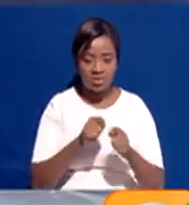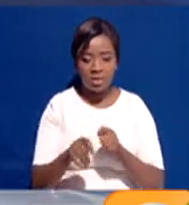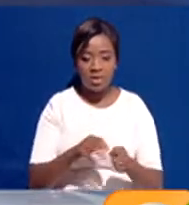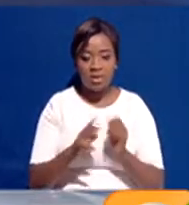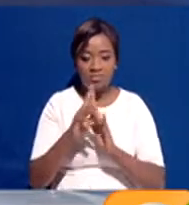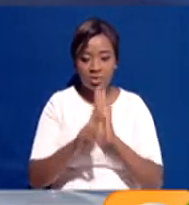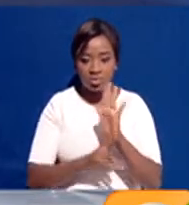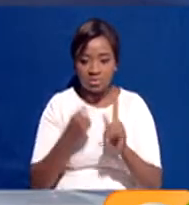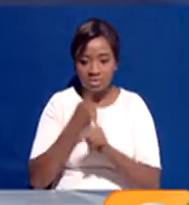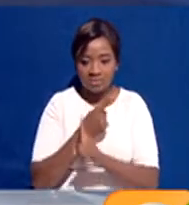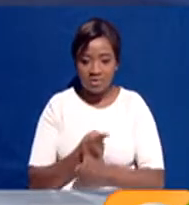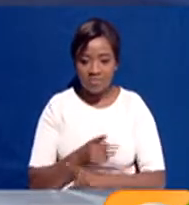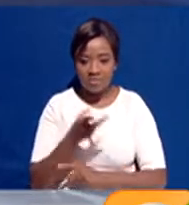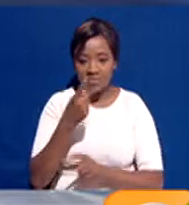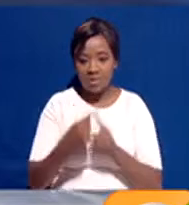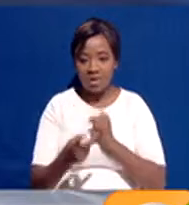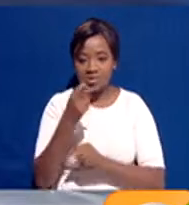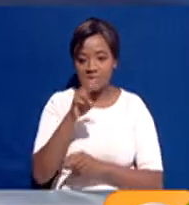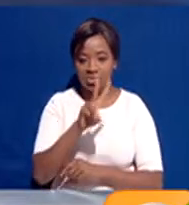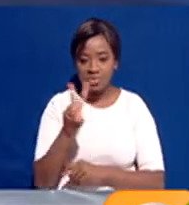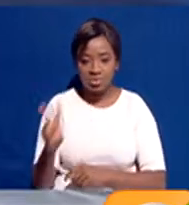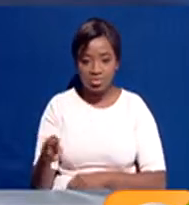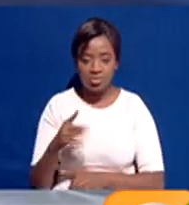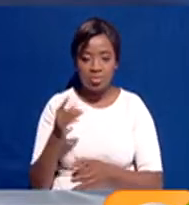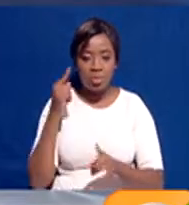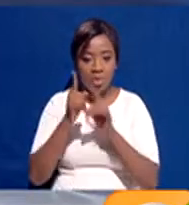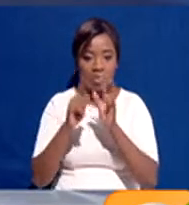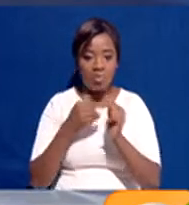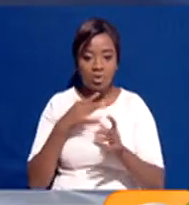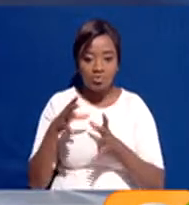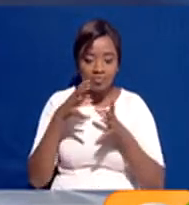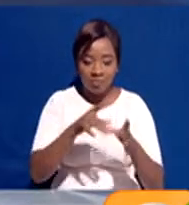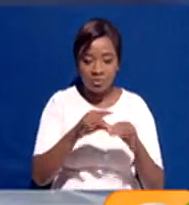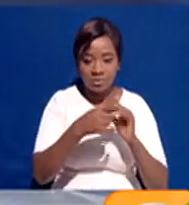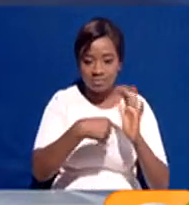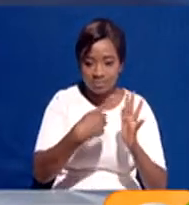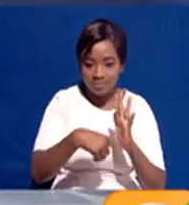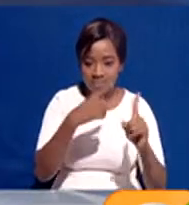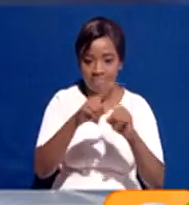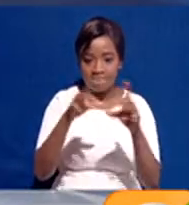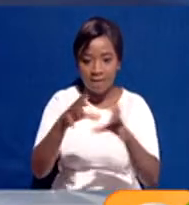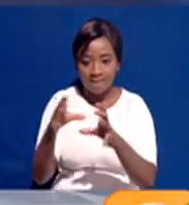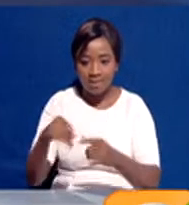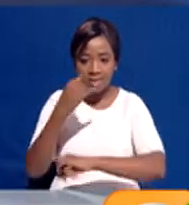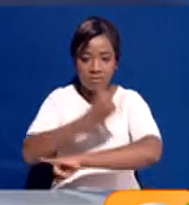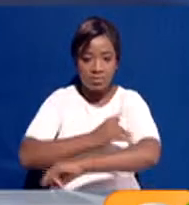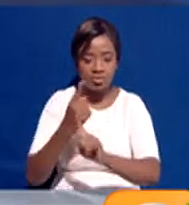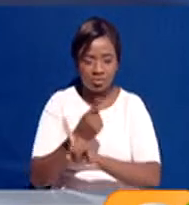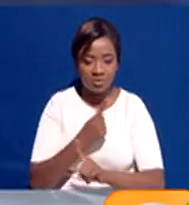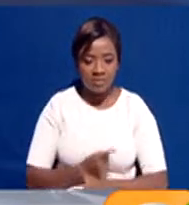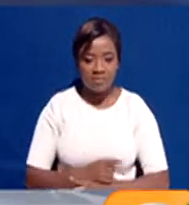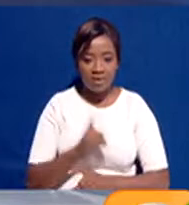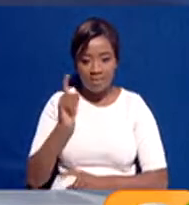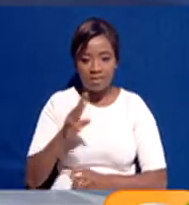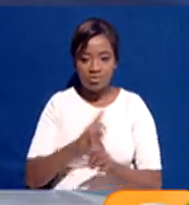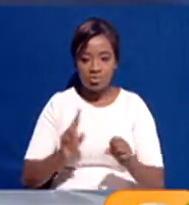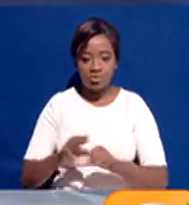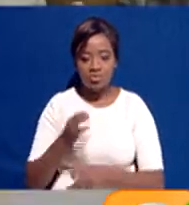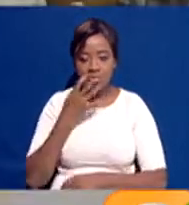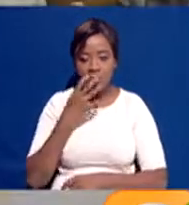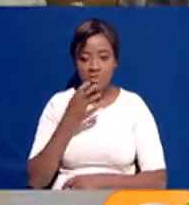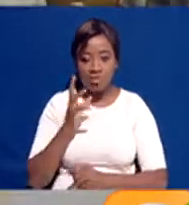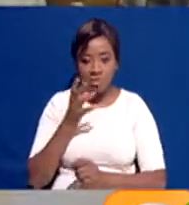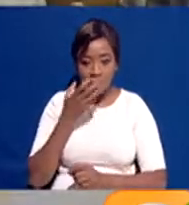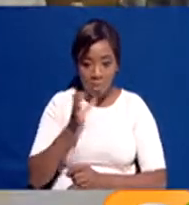The regulations are aimed at compelling industries, educational institutions, and other premises with hot water usage exceeding